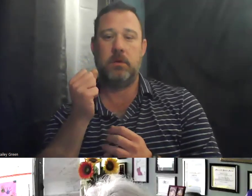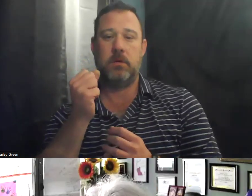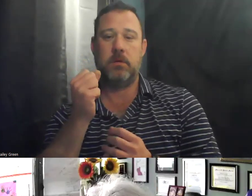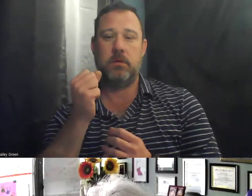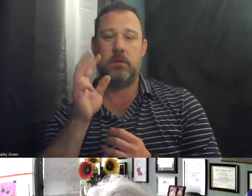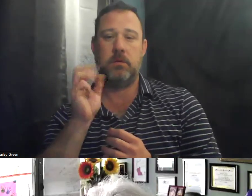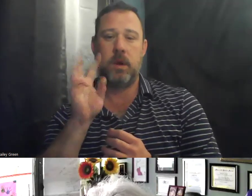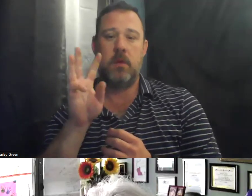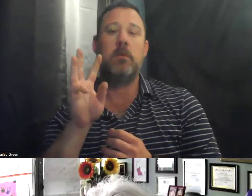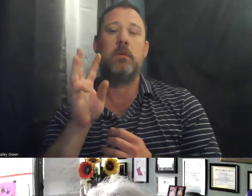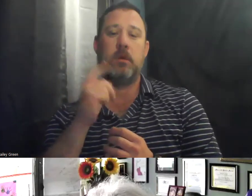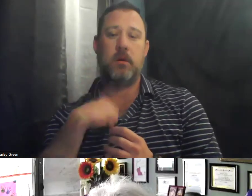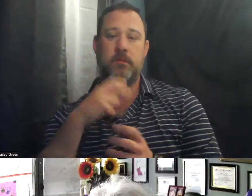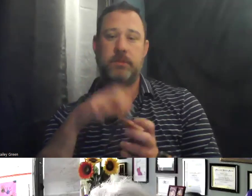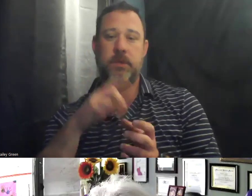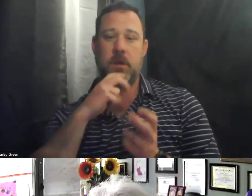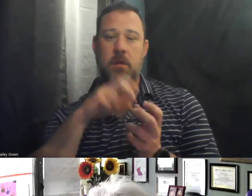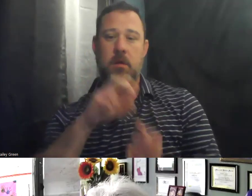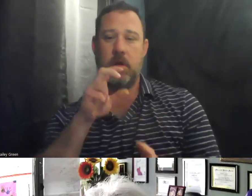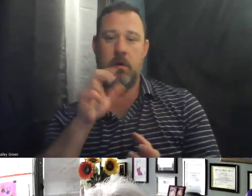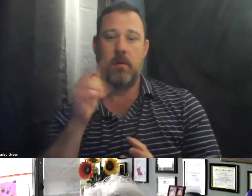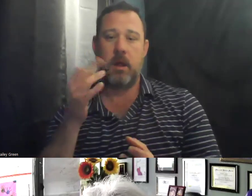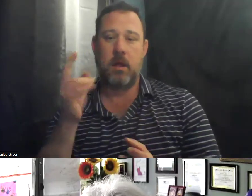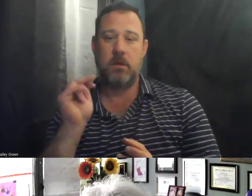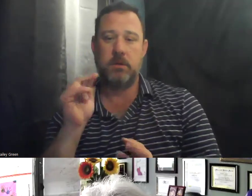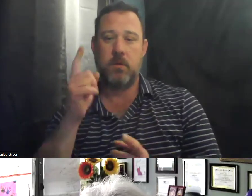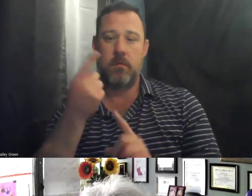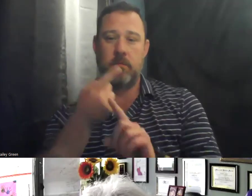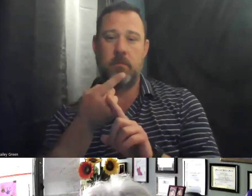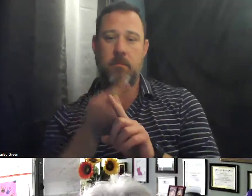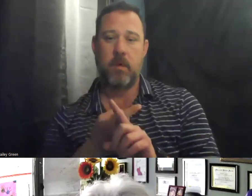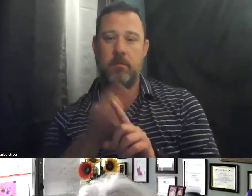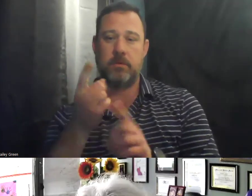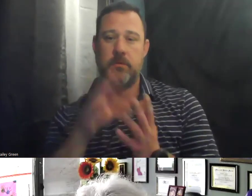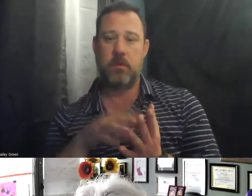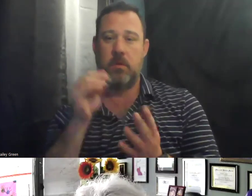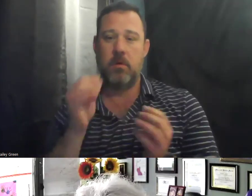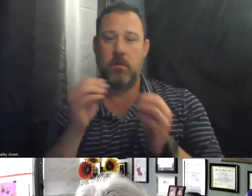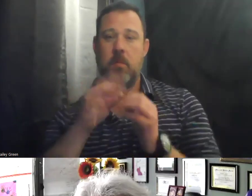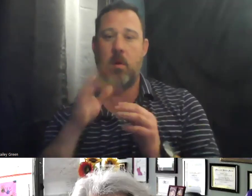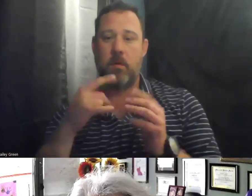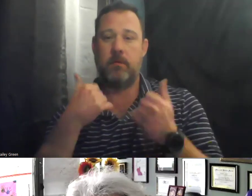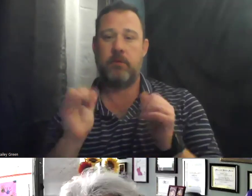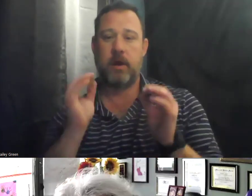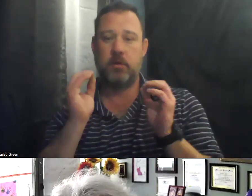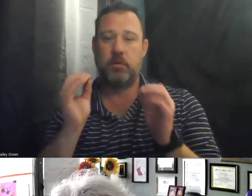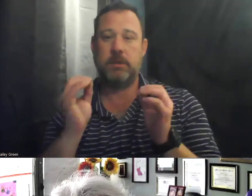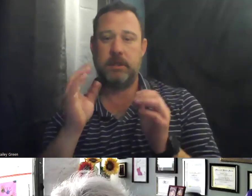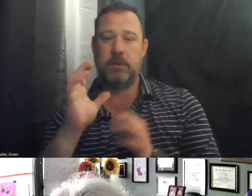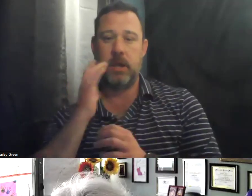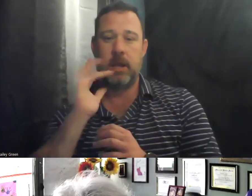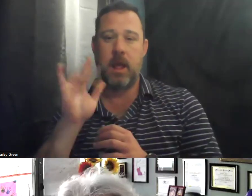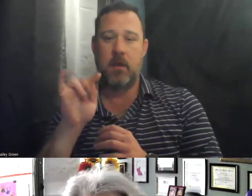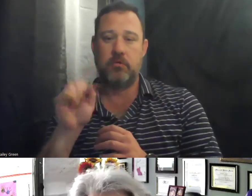Wow. I'm sitting in awe of Allison. In 1 month, she has learned more than what we've tried to teach Caltrans